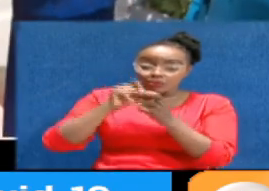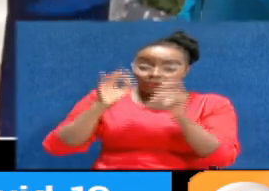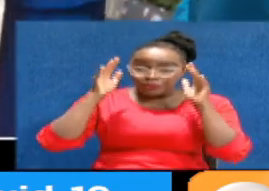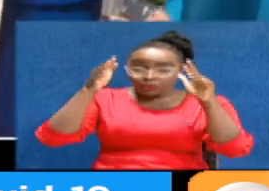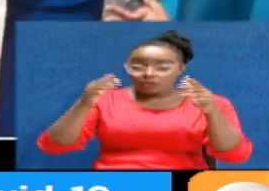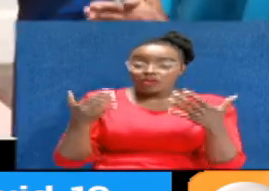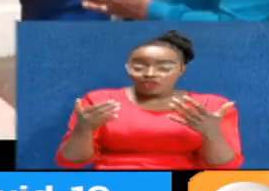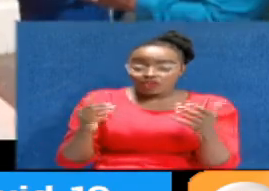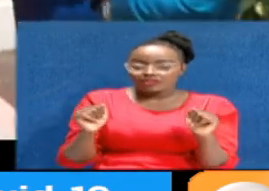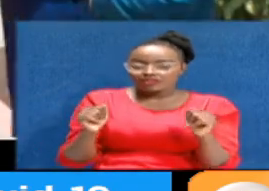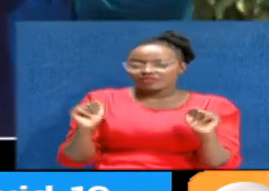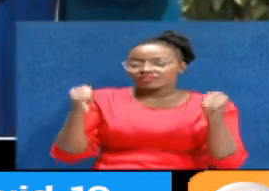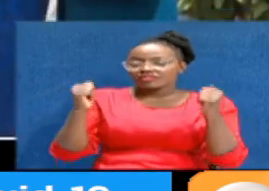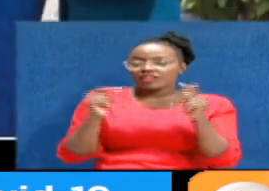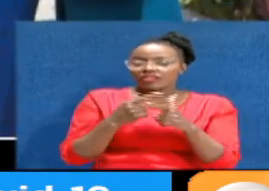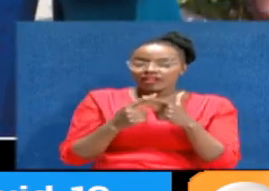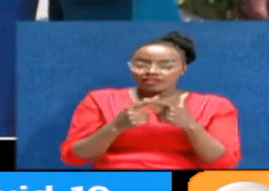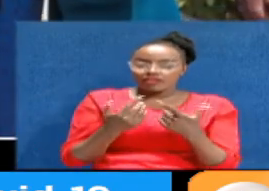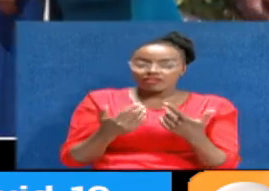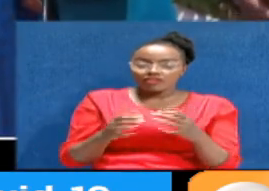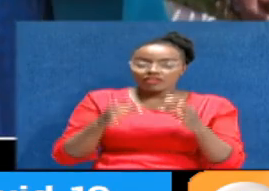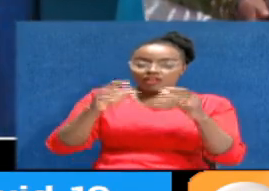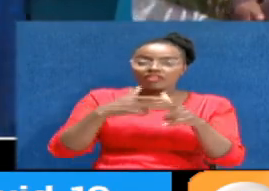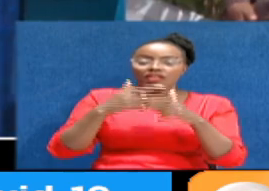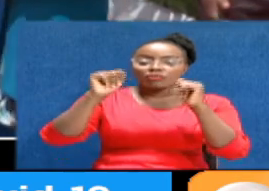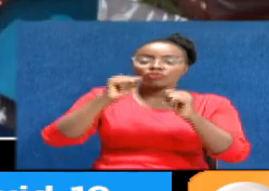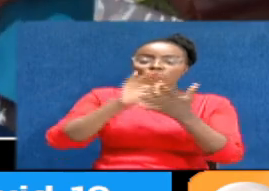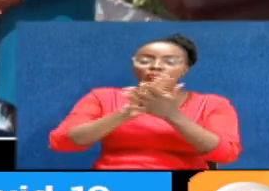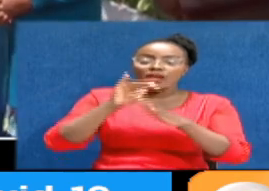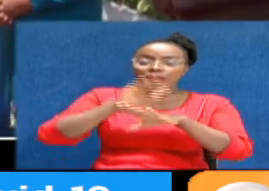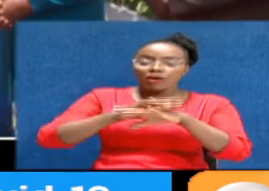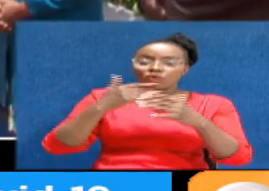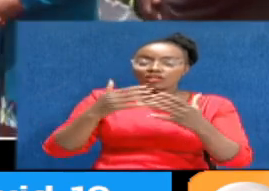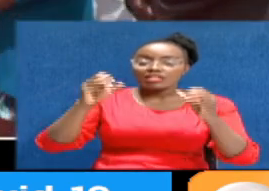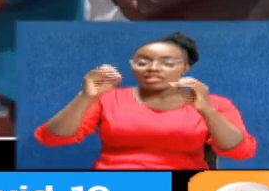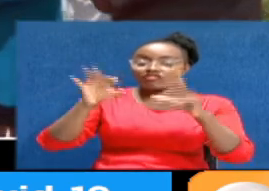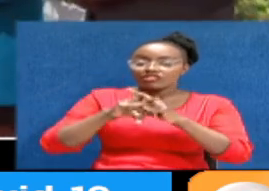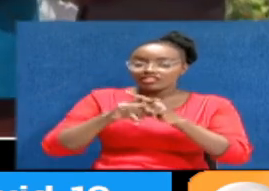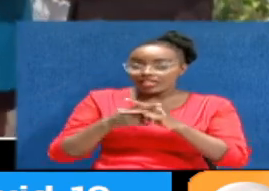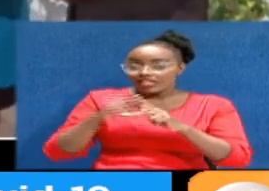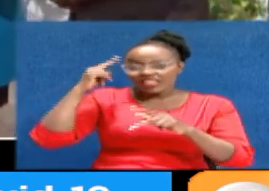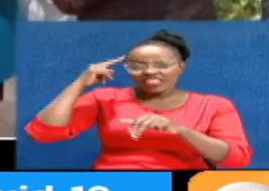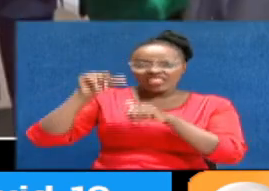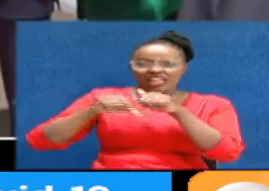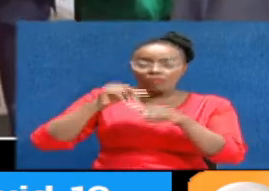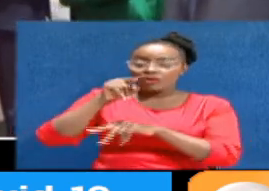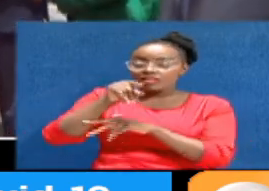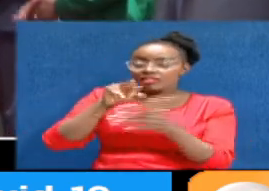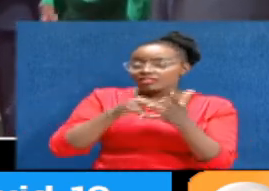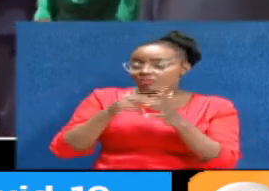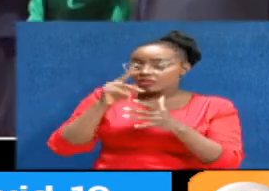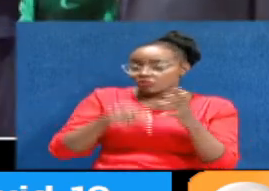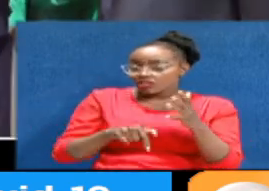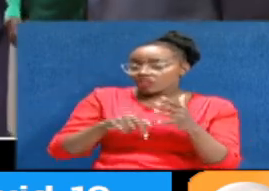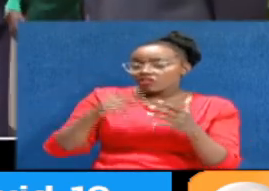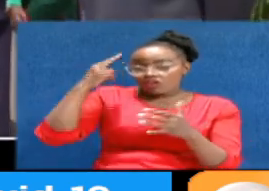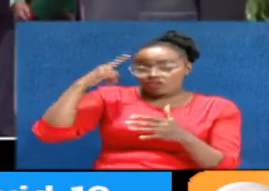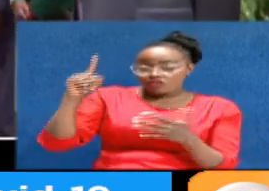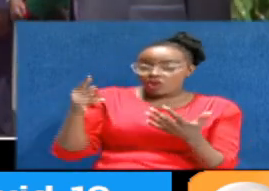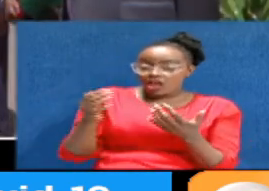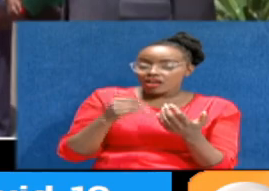looking towards recovery post-COVID, I think can only be a good thing. And whether we start to think about what this means for a